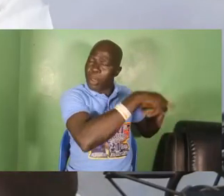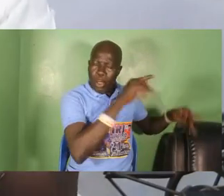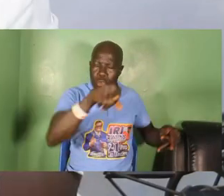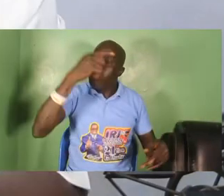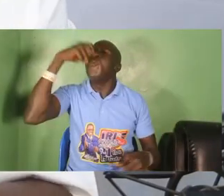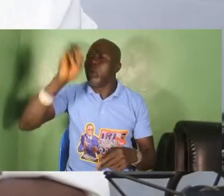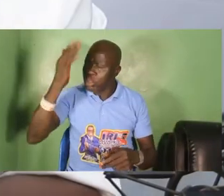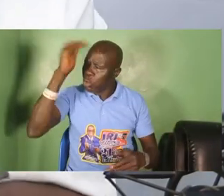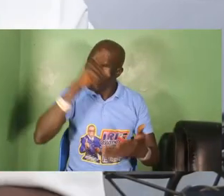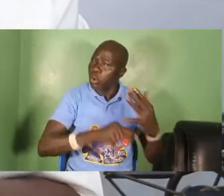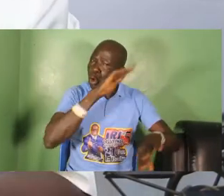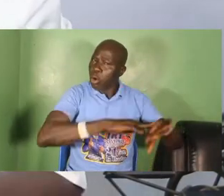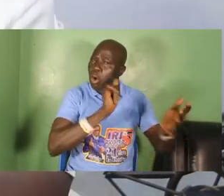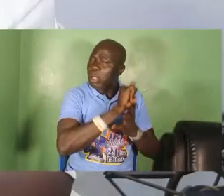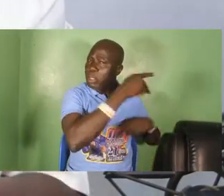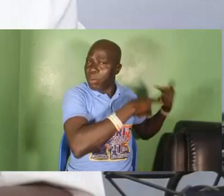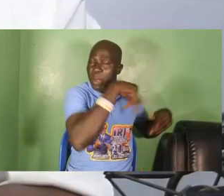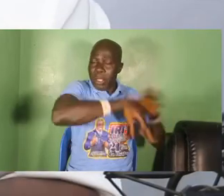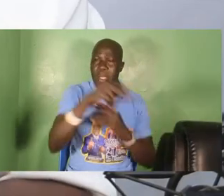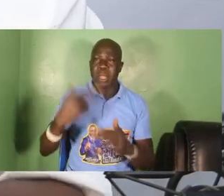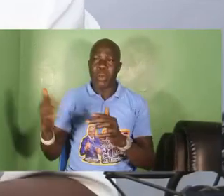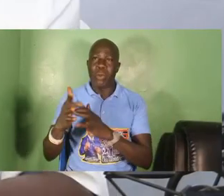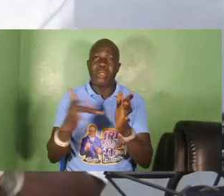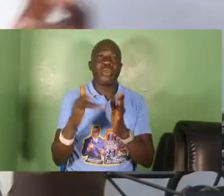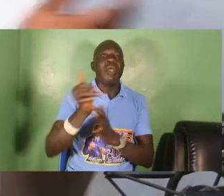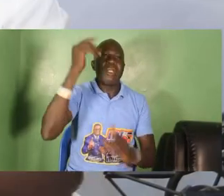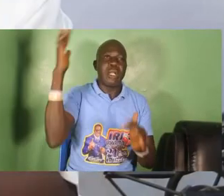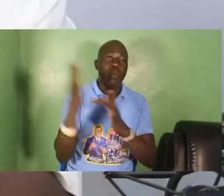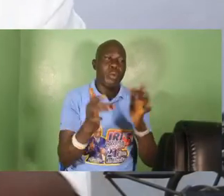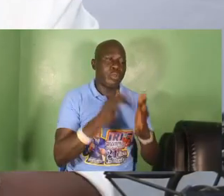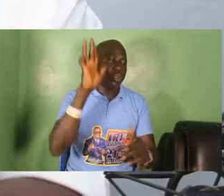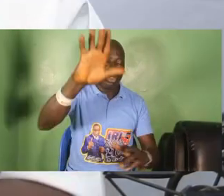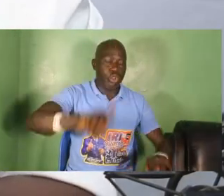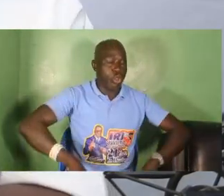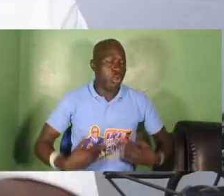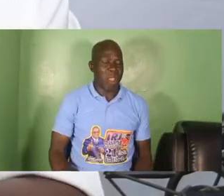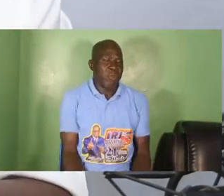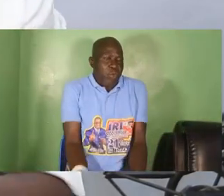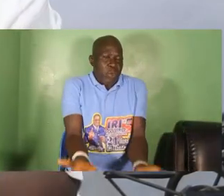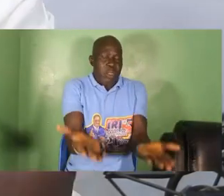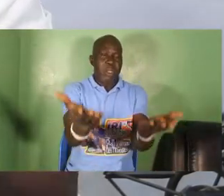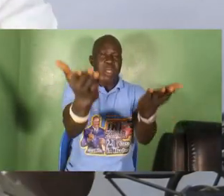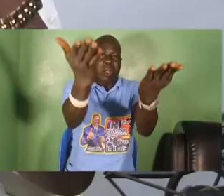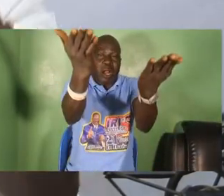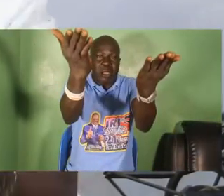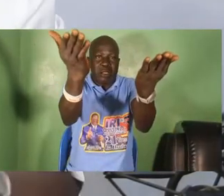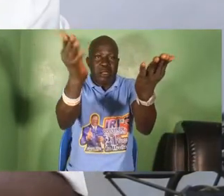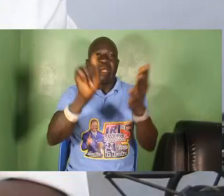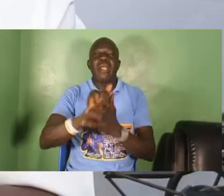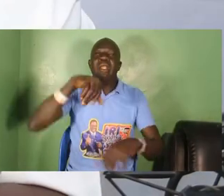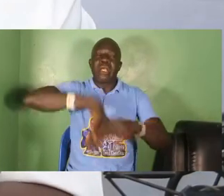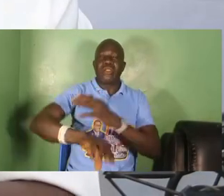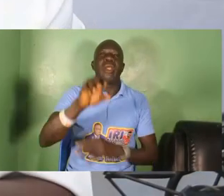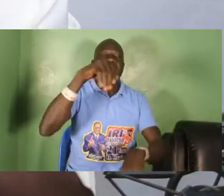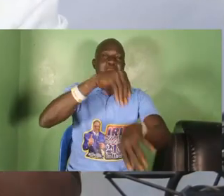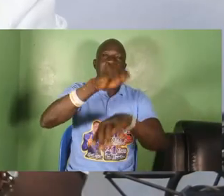tan pe woli. You must know what the prophet says. Julia Damu tebi. Loruko Jesu aye re ma dide ni ologun